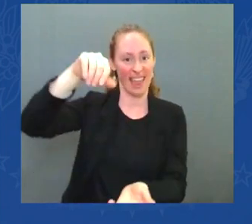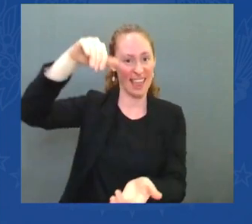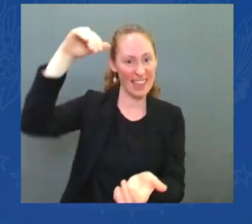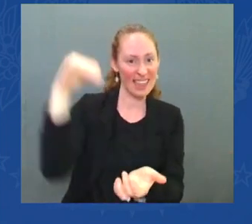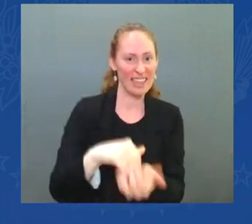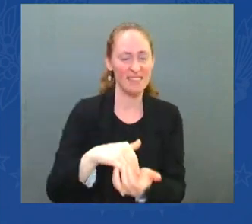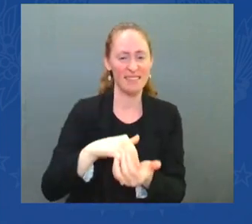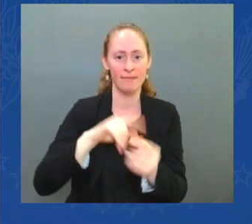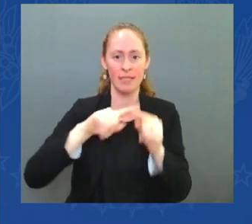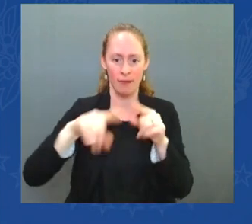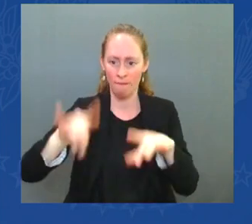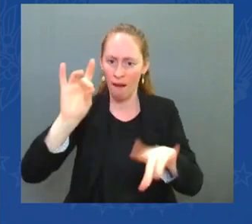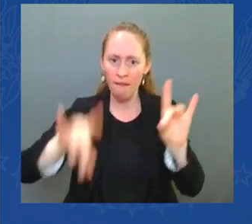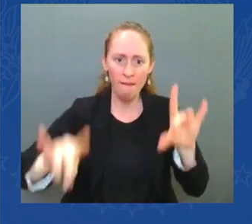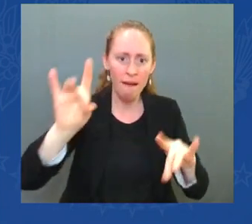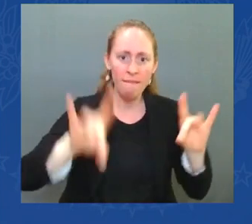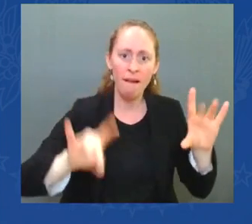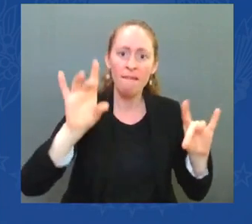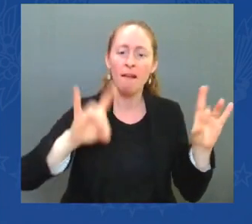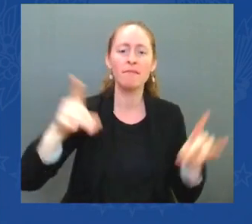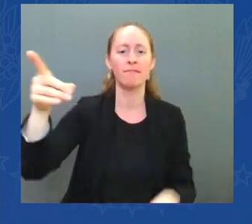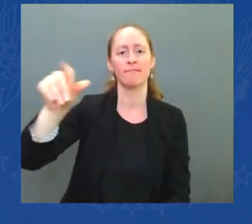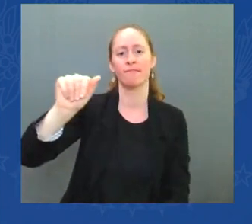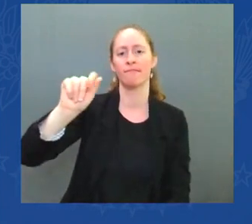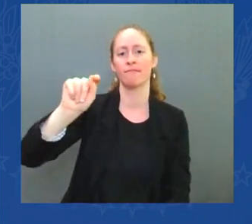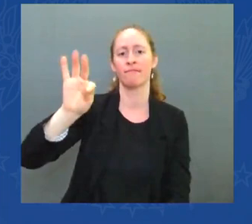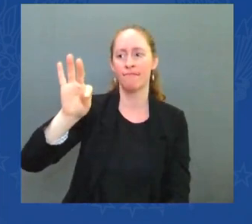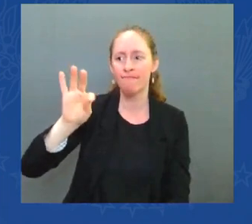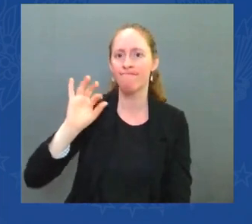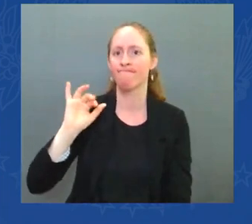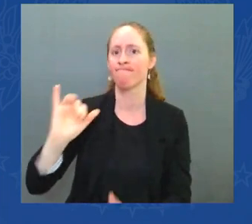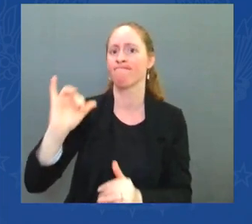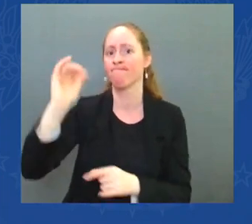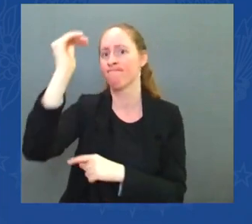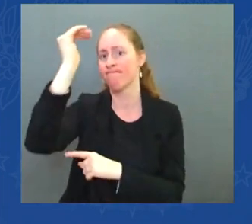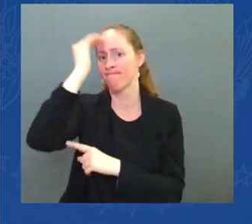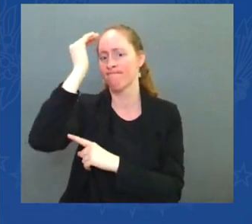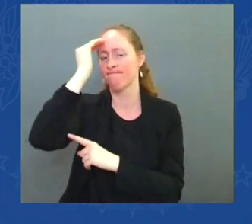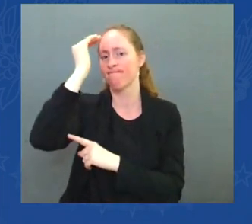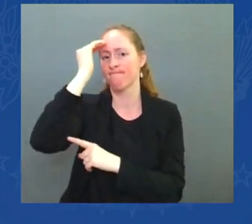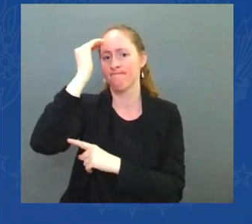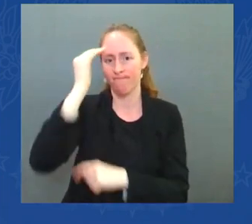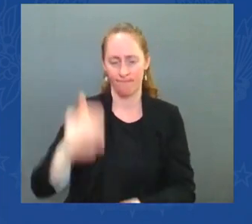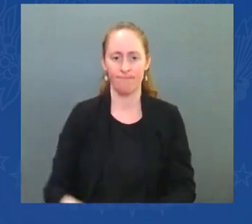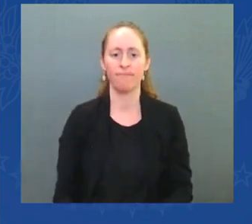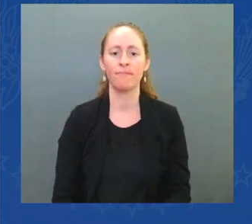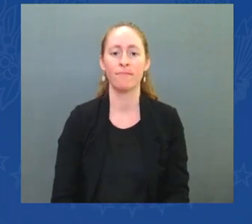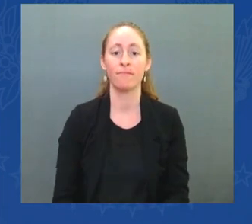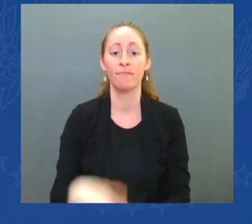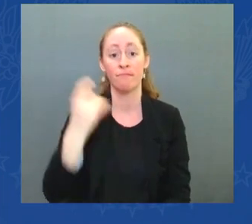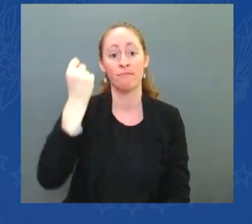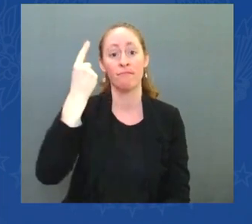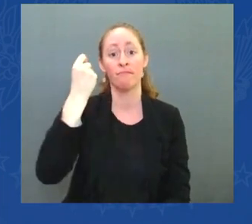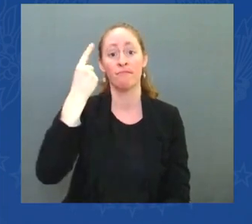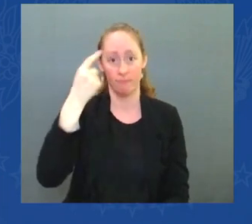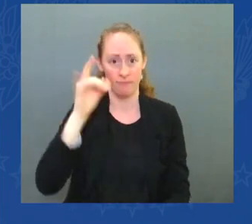Firearms, and Explosives. That's a tenfold increase in these ghost guns from